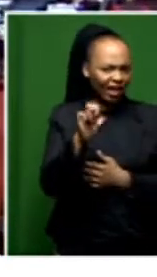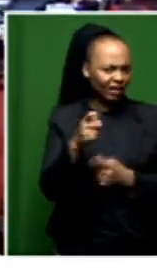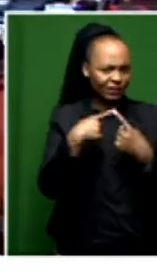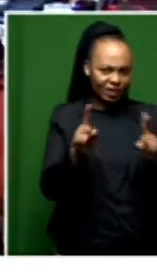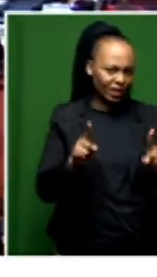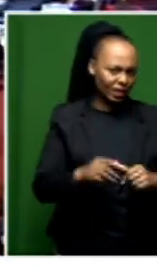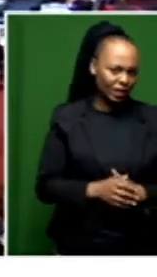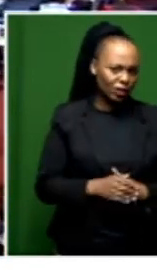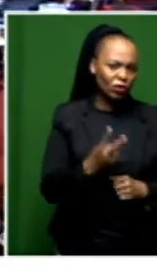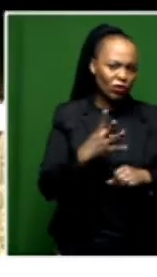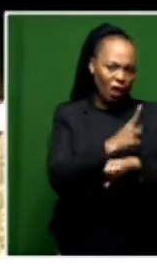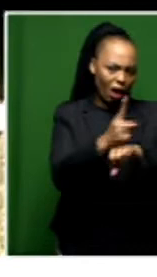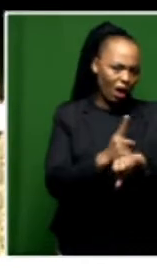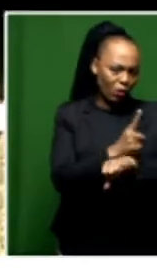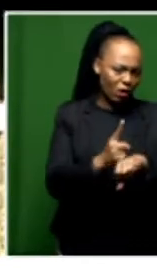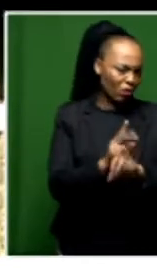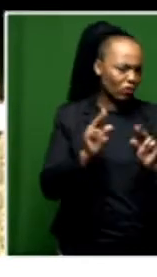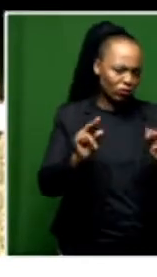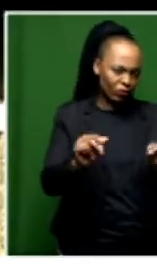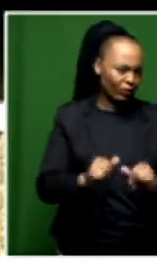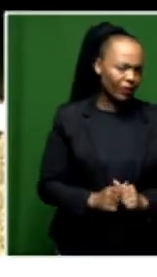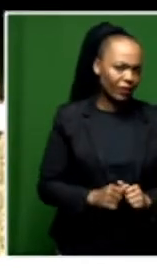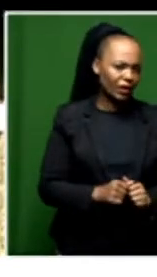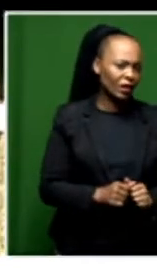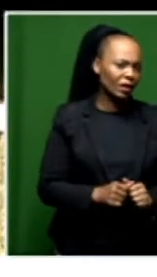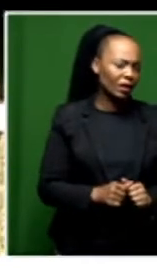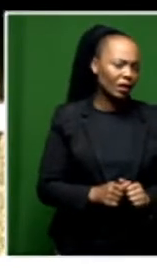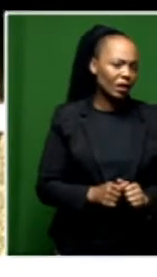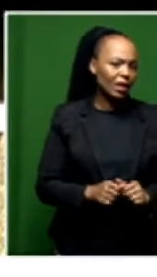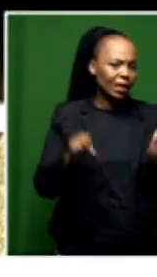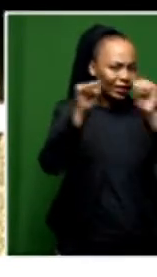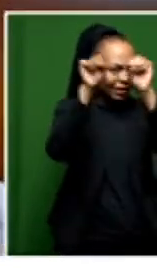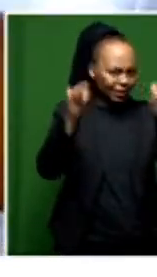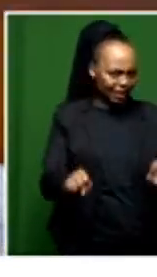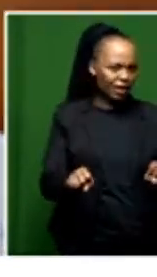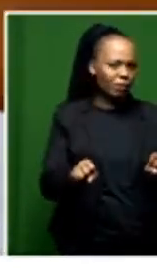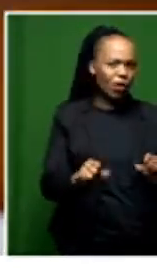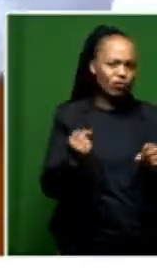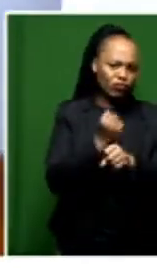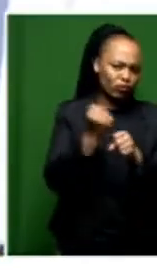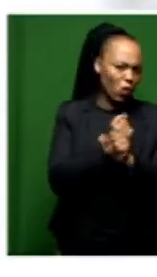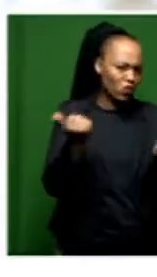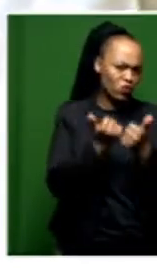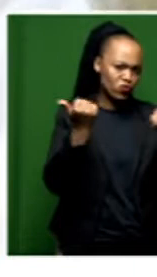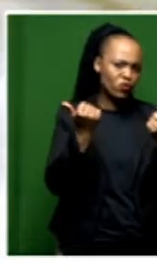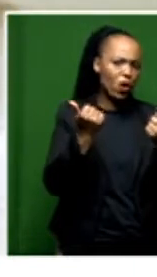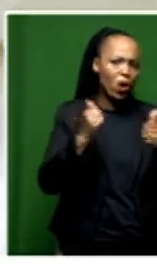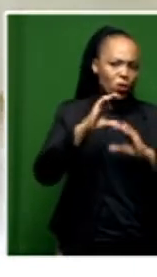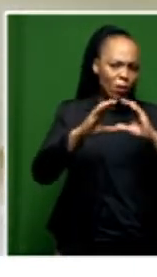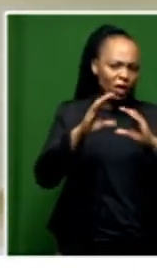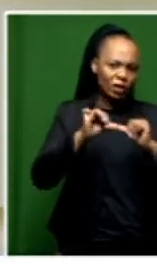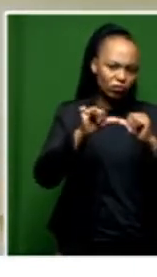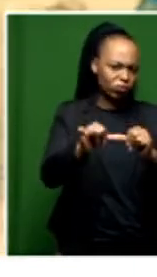we went to bed last night, we're very comfortable that our systems were up and about. Our communication remained